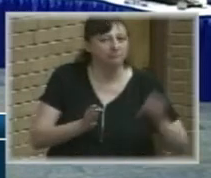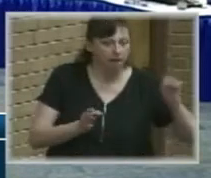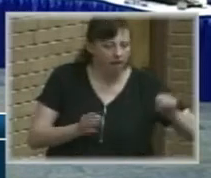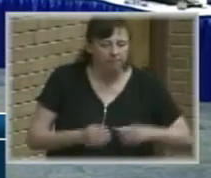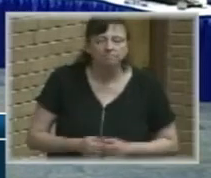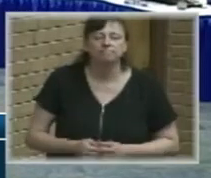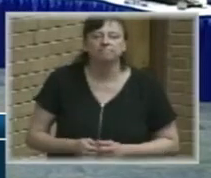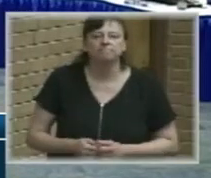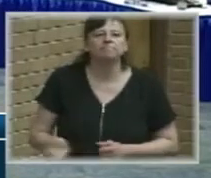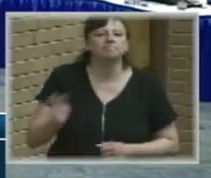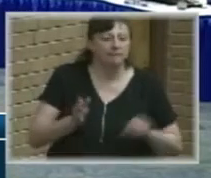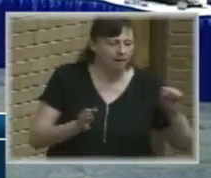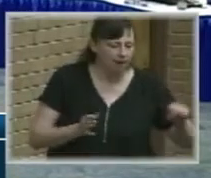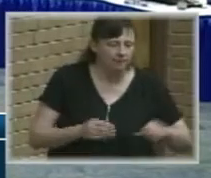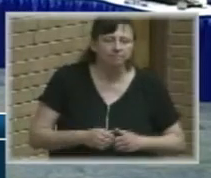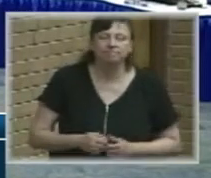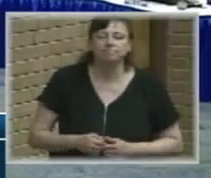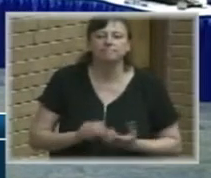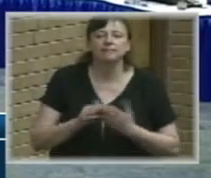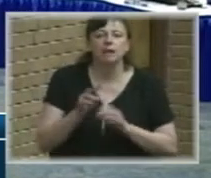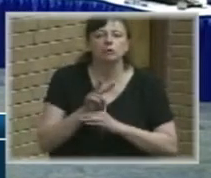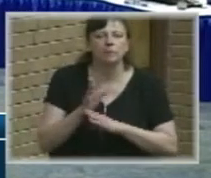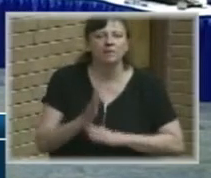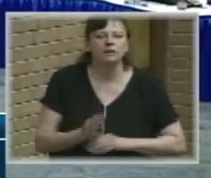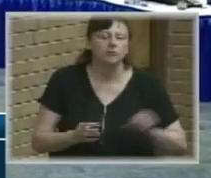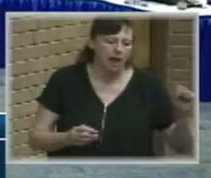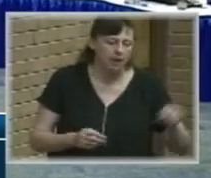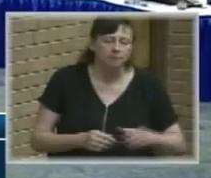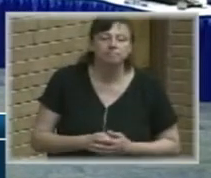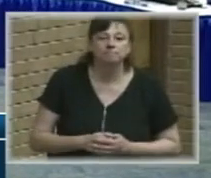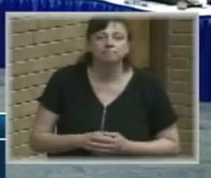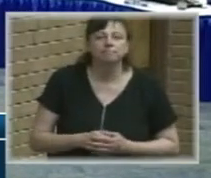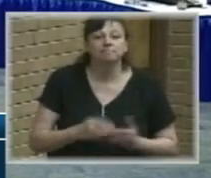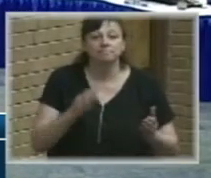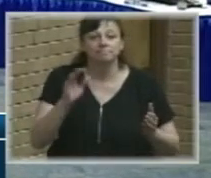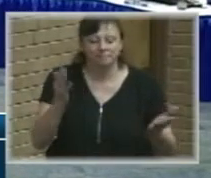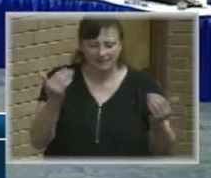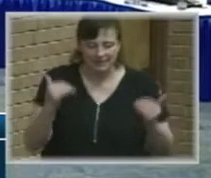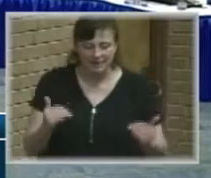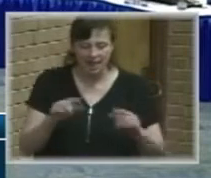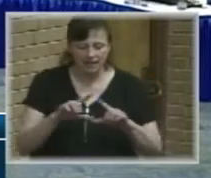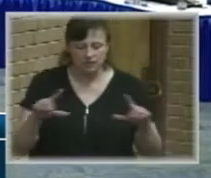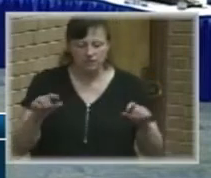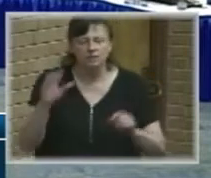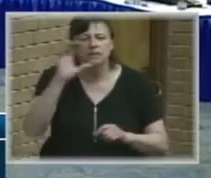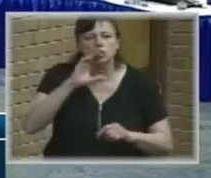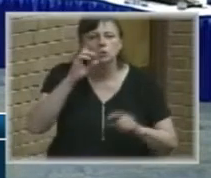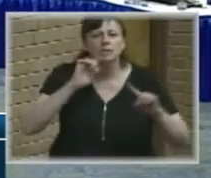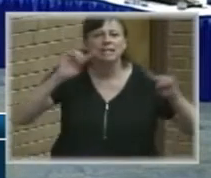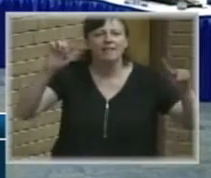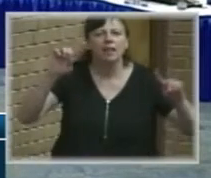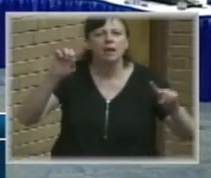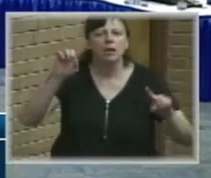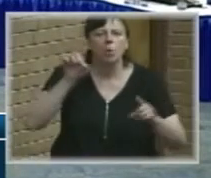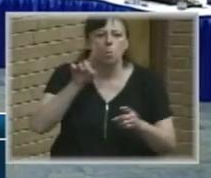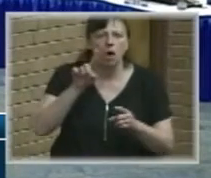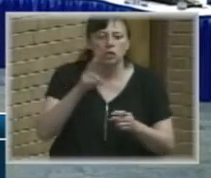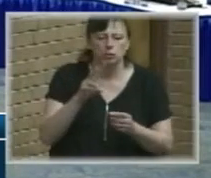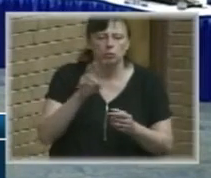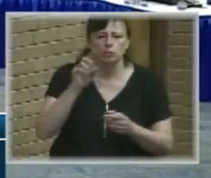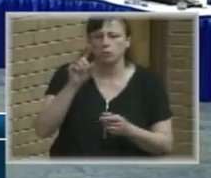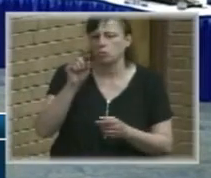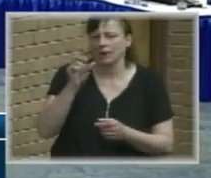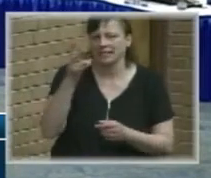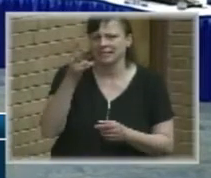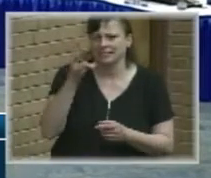Wilt. Aye. Councilmember Corrado. Aye. Supervisor Mealy. Aye. Jason. Yes, the next matter seeks to declare one 2007